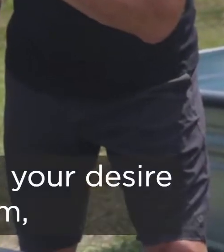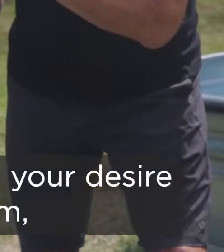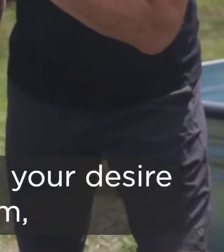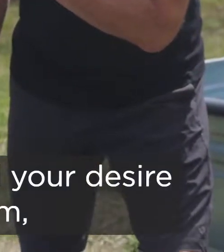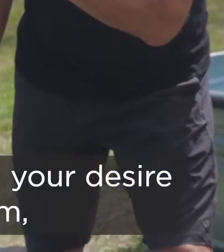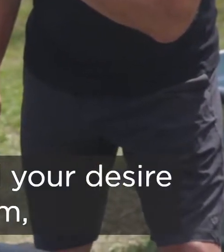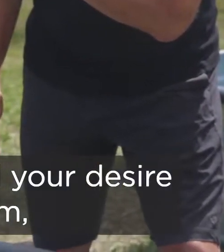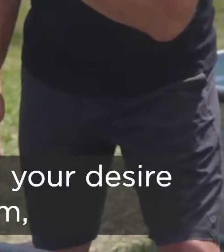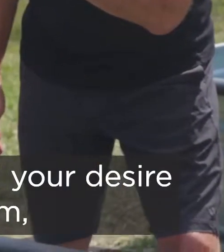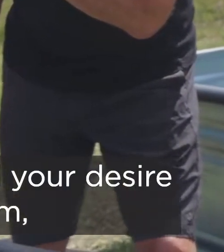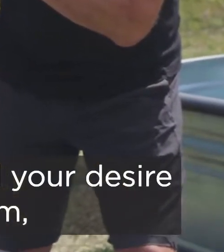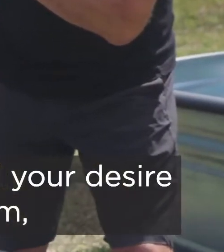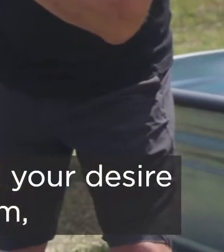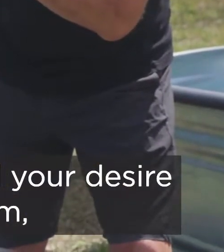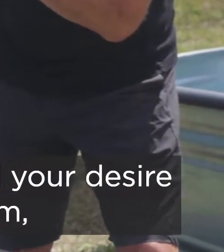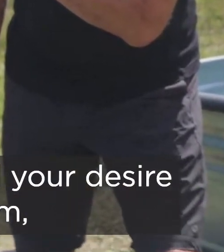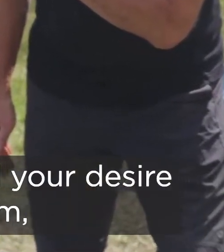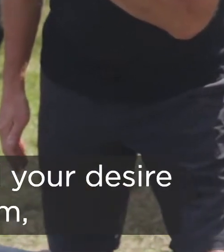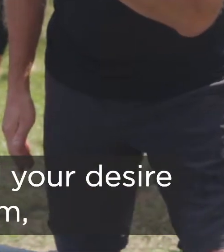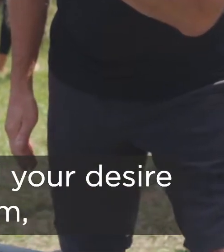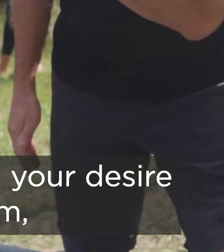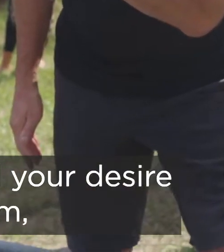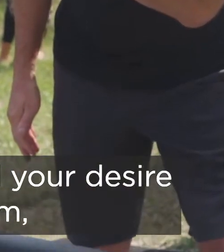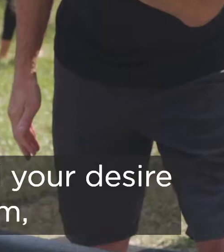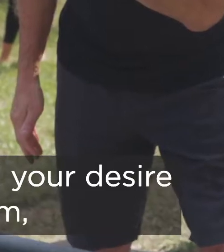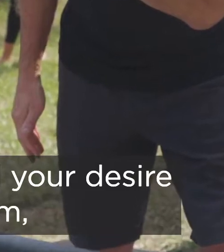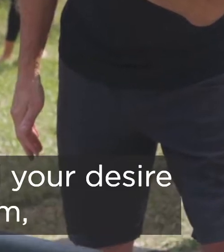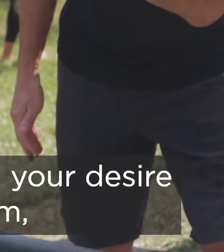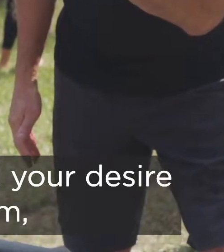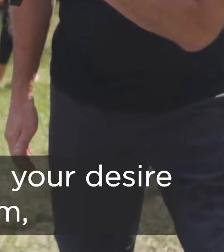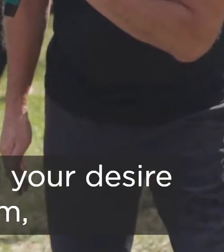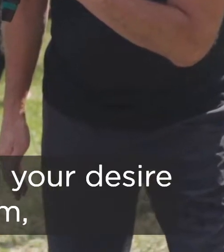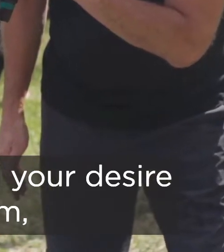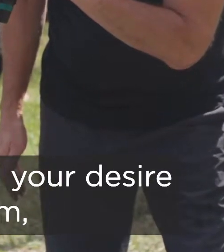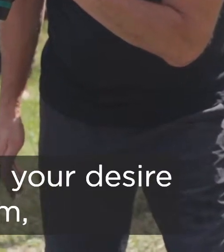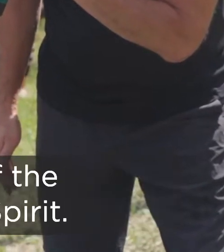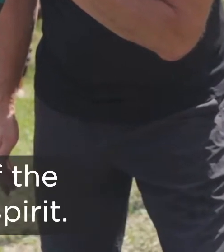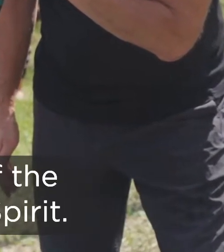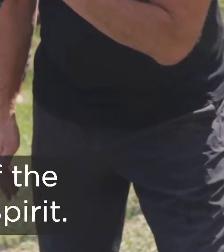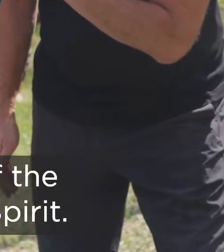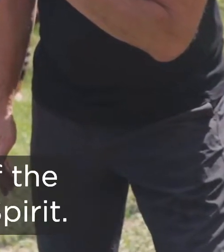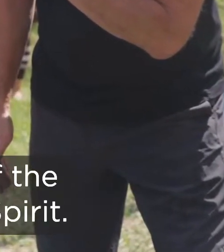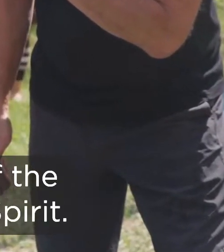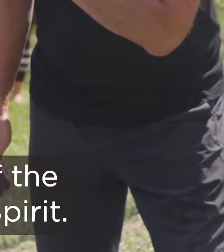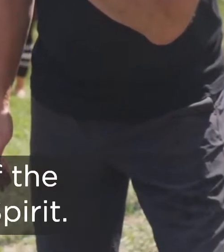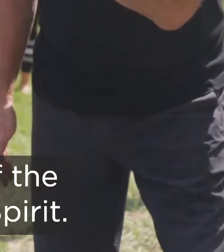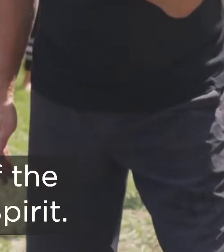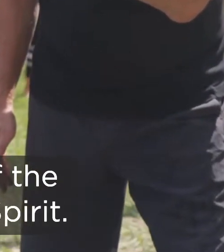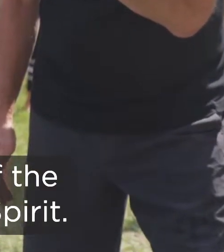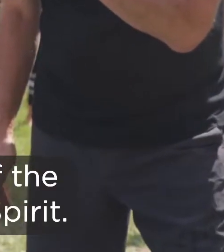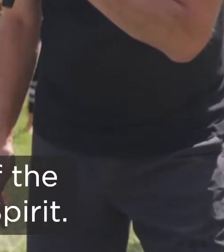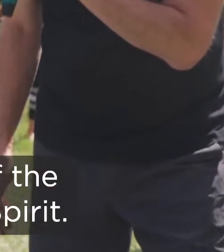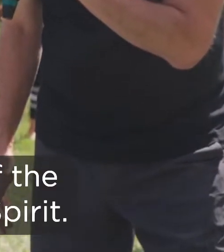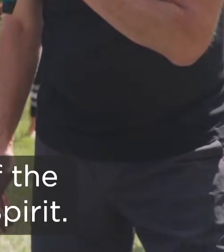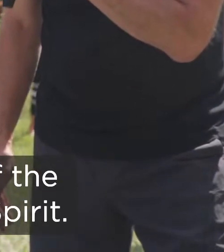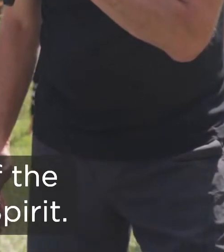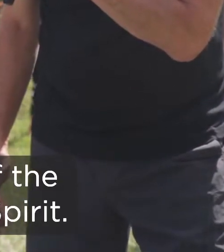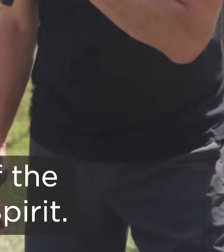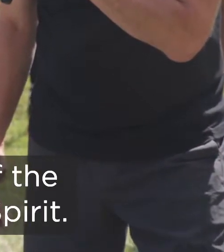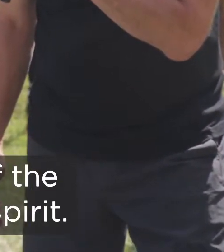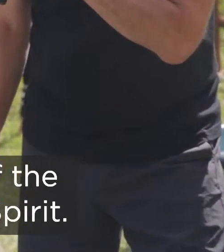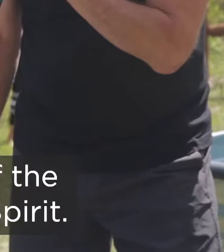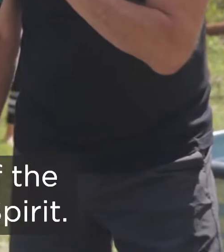Based on your profession of faith and your desire to follow Jesus and to obey Him, we baptize you in the name of the Father, and the